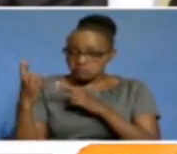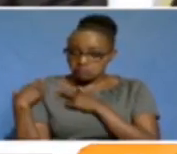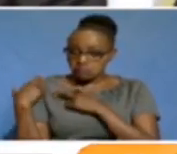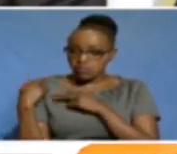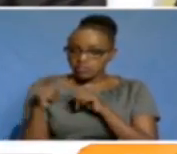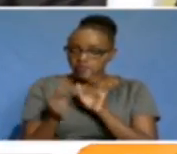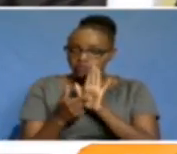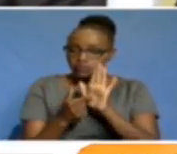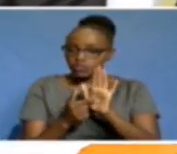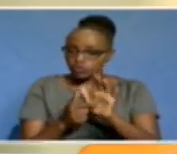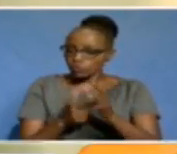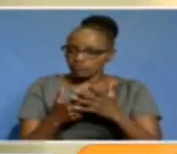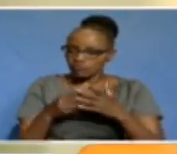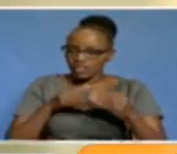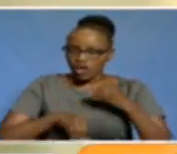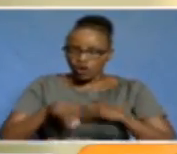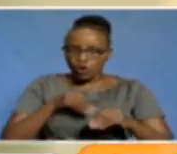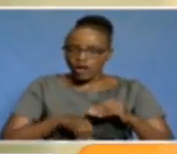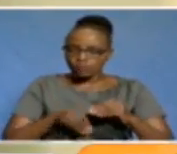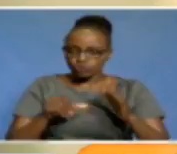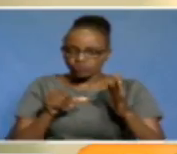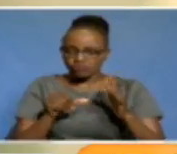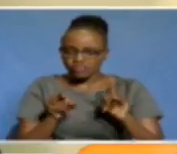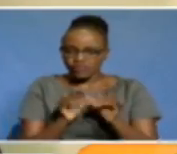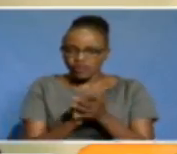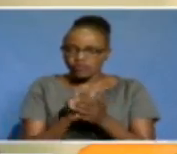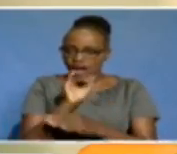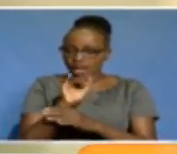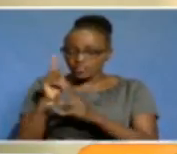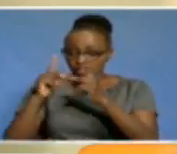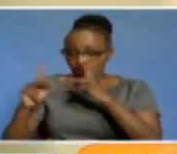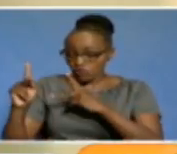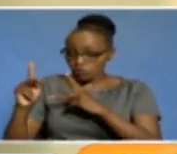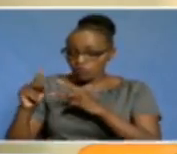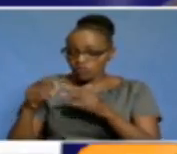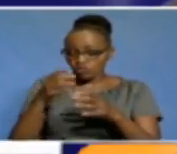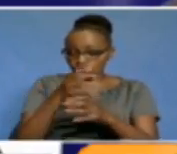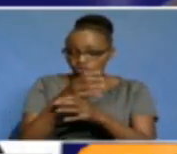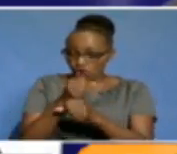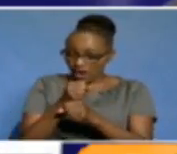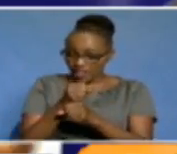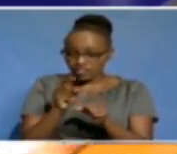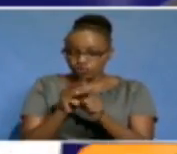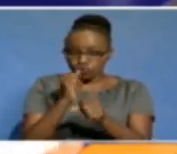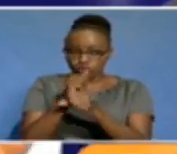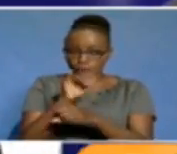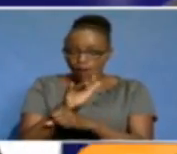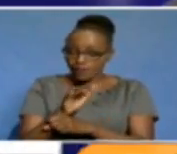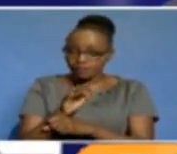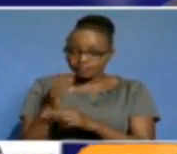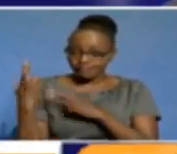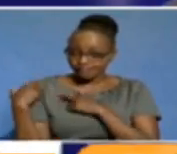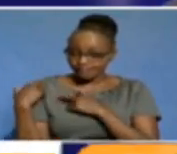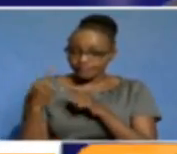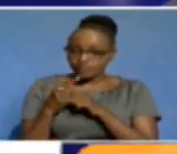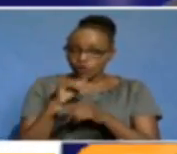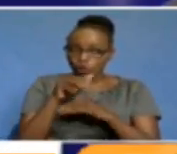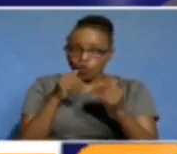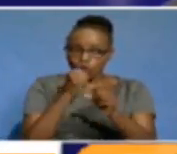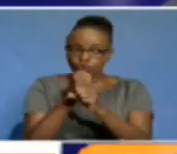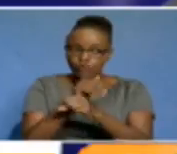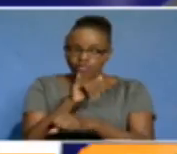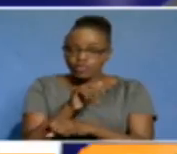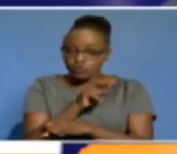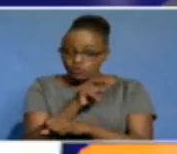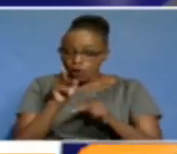in exposing corrupt deals and now have asked professional bodies to also play their part. Among all the sectors that are playing in this,